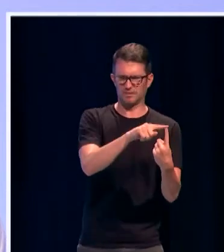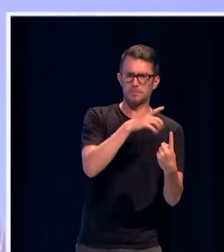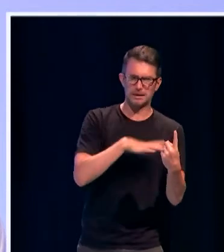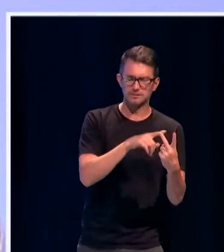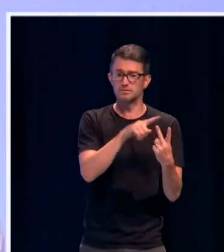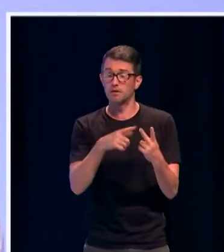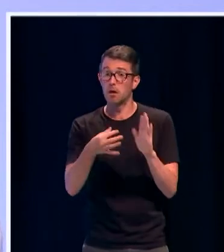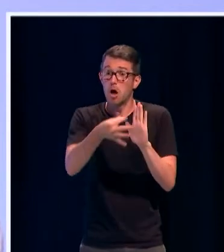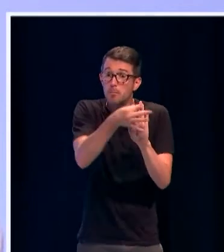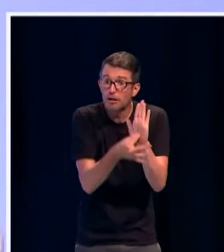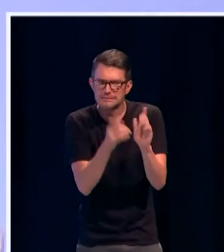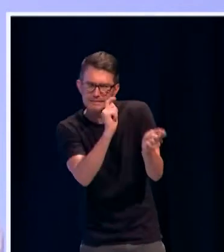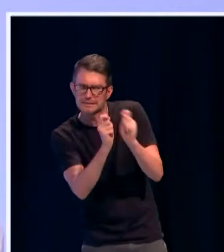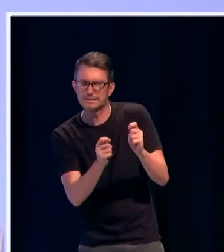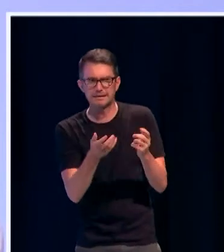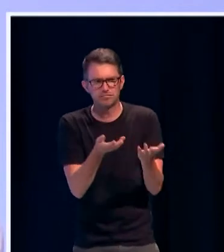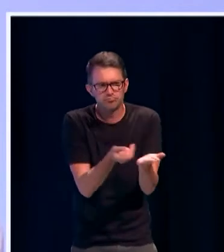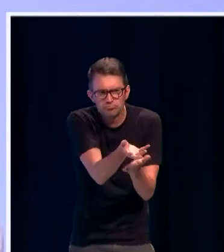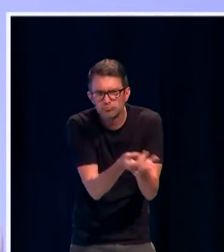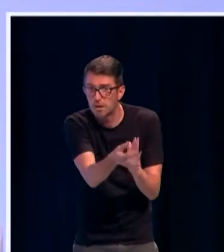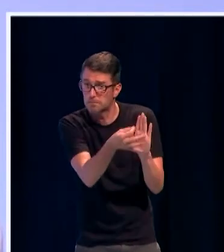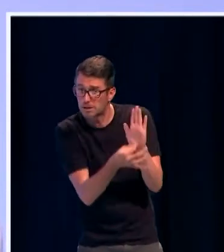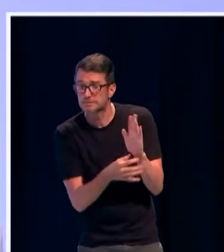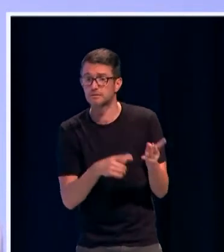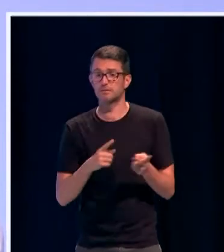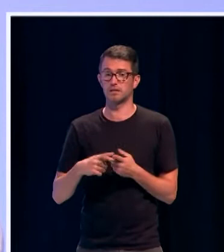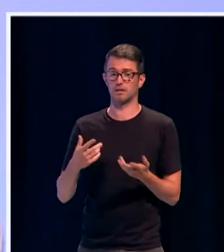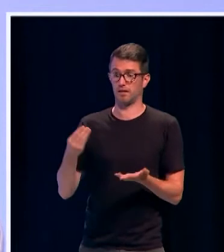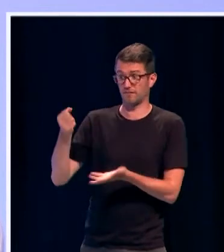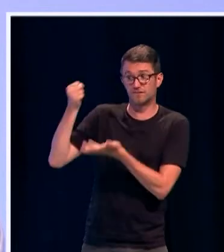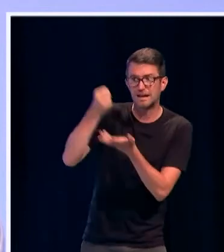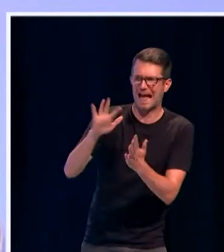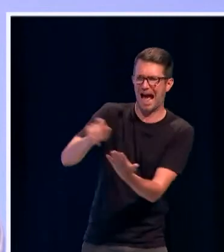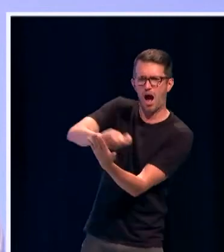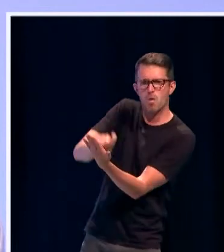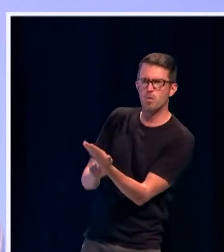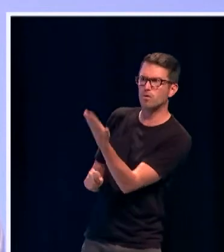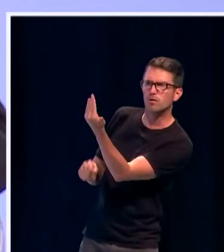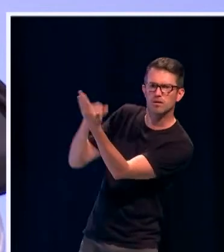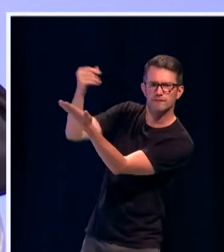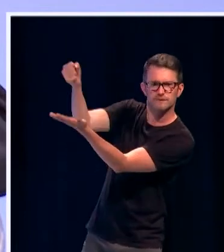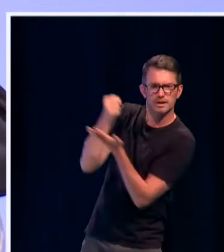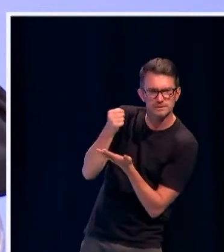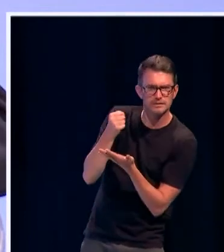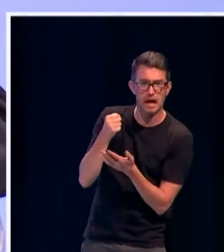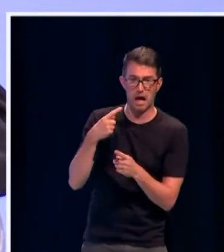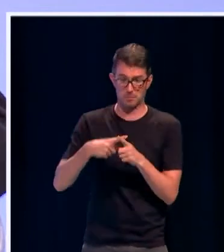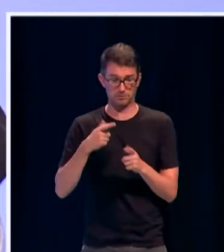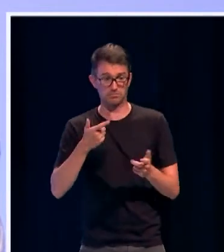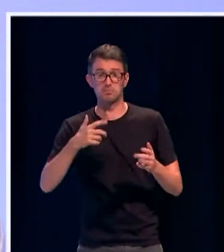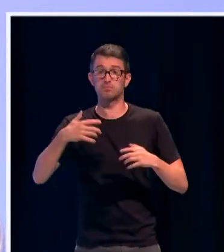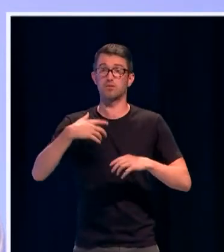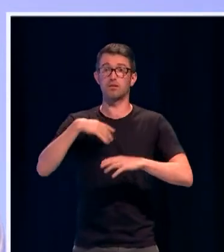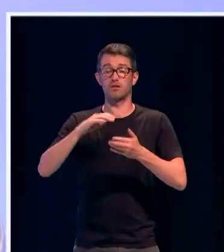can provide grants to fund just the organisational structure of a DPO. One of the things